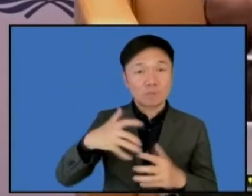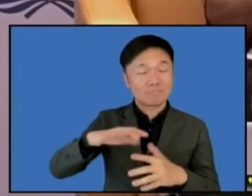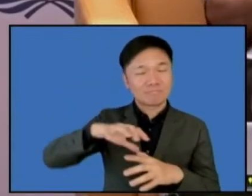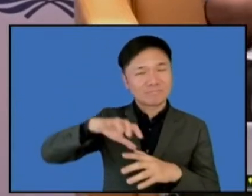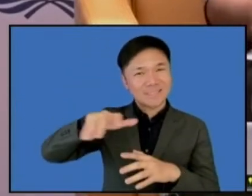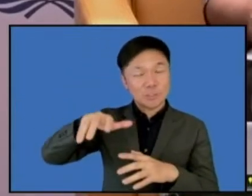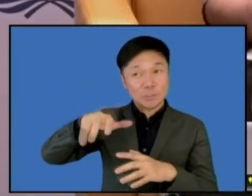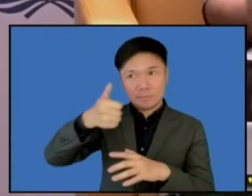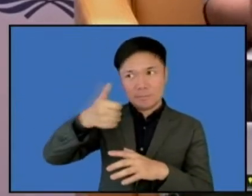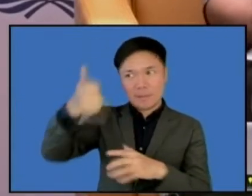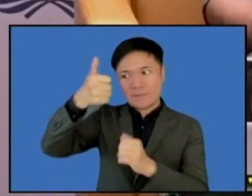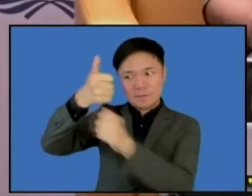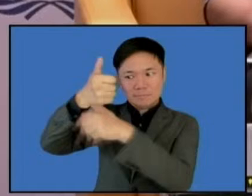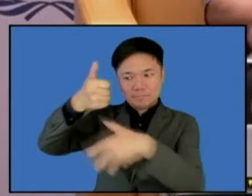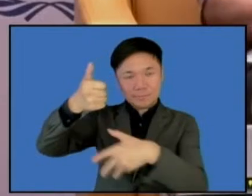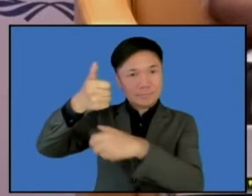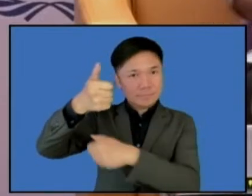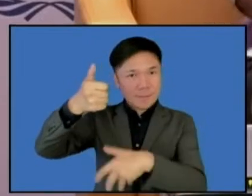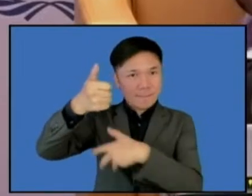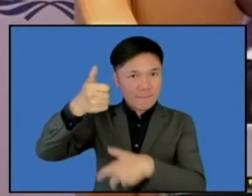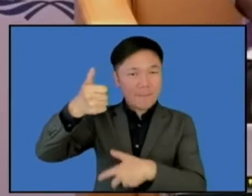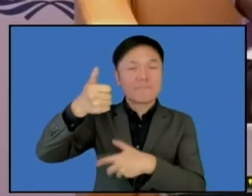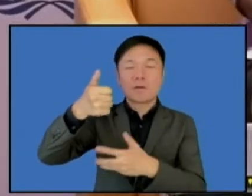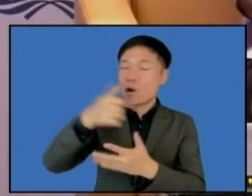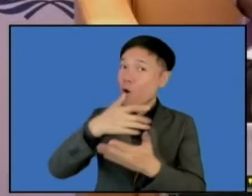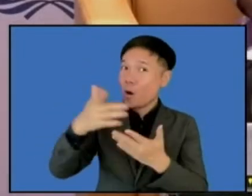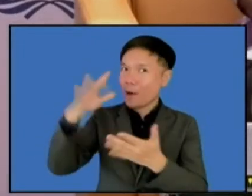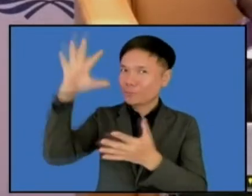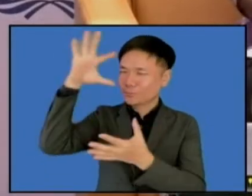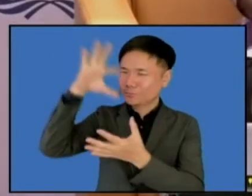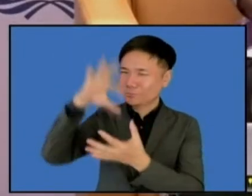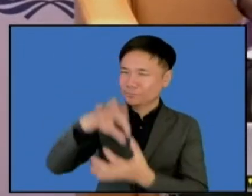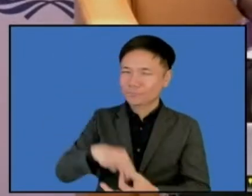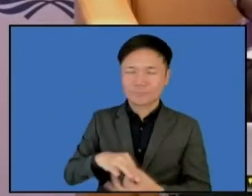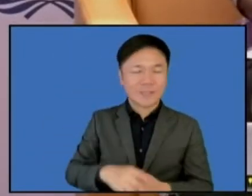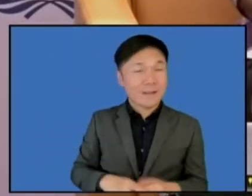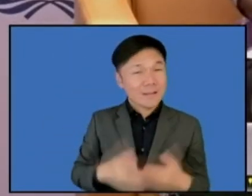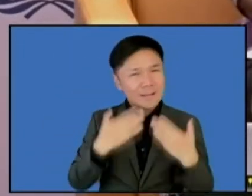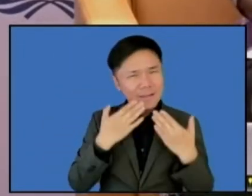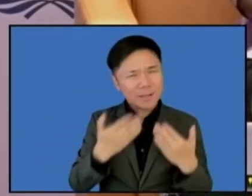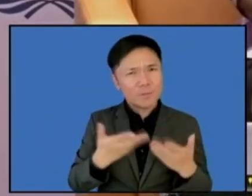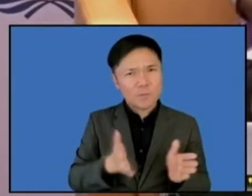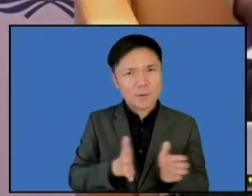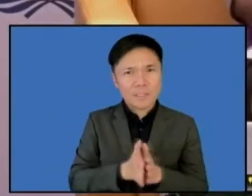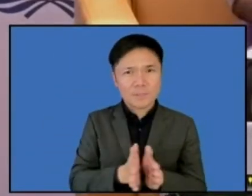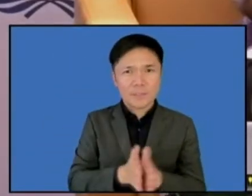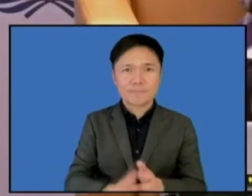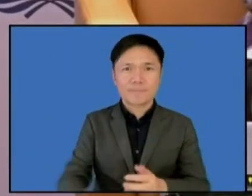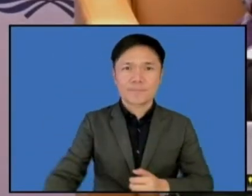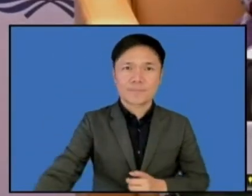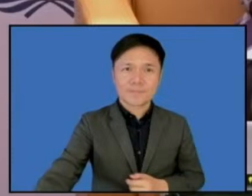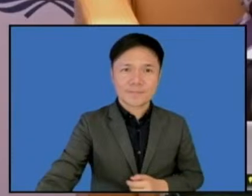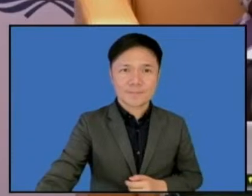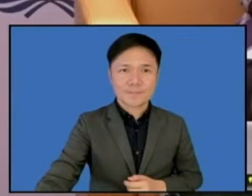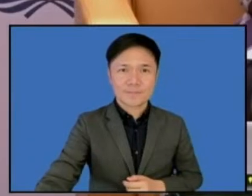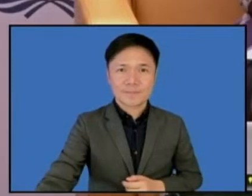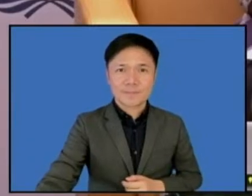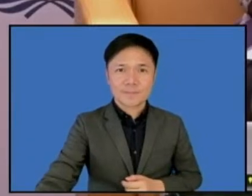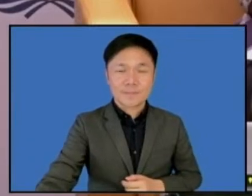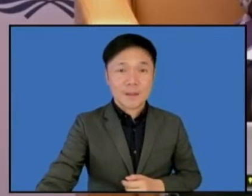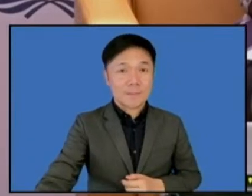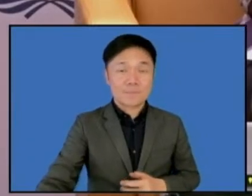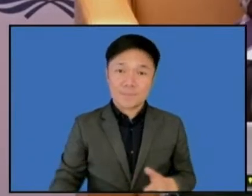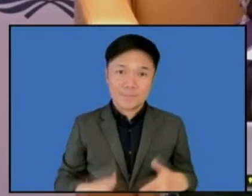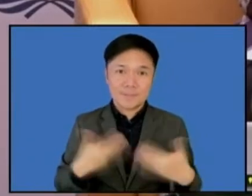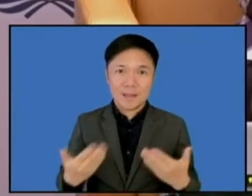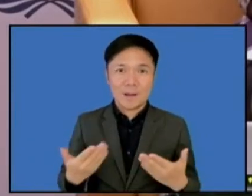a very important aspect to add. So thank you for your intervention in this respect. Colleagues, allow me to